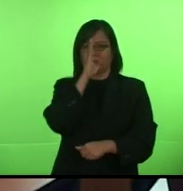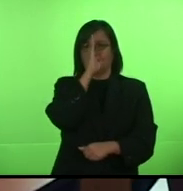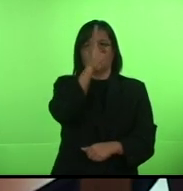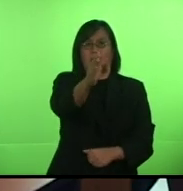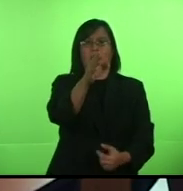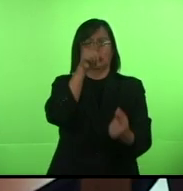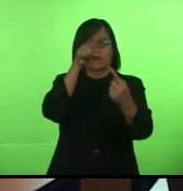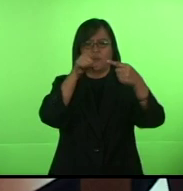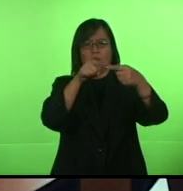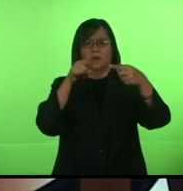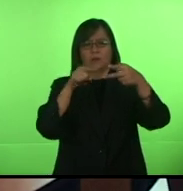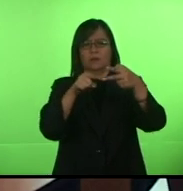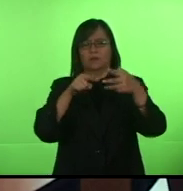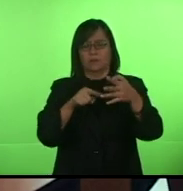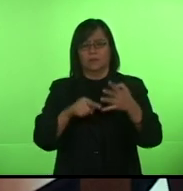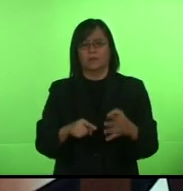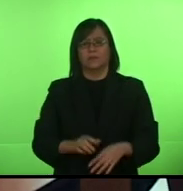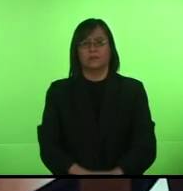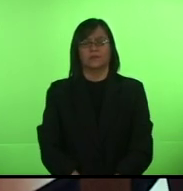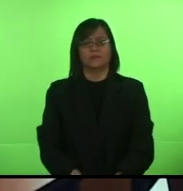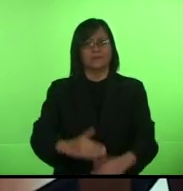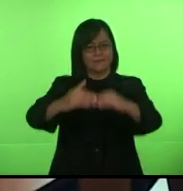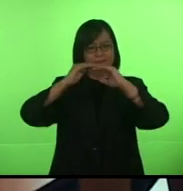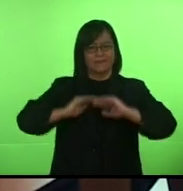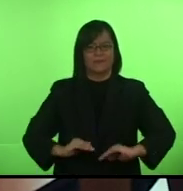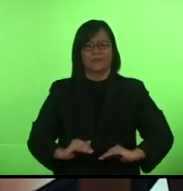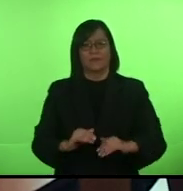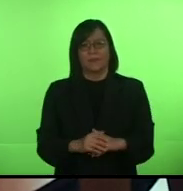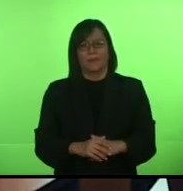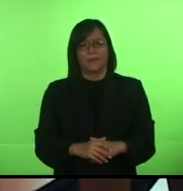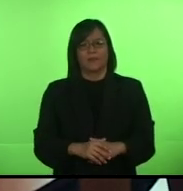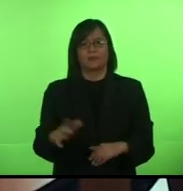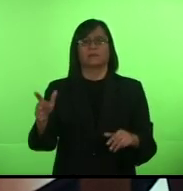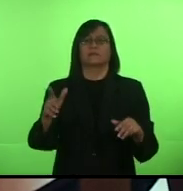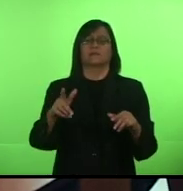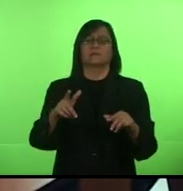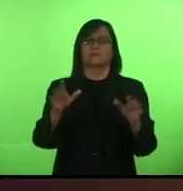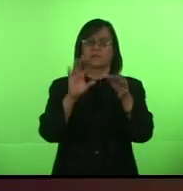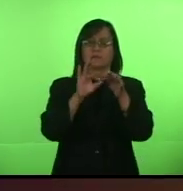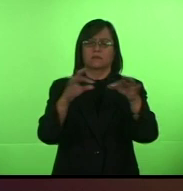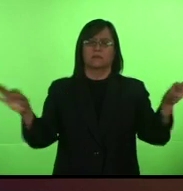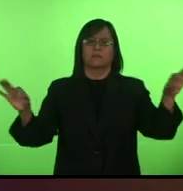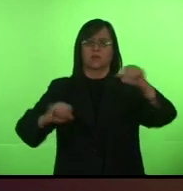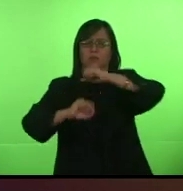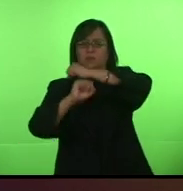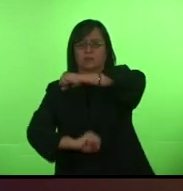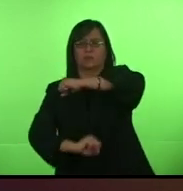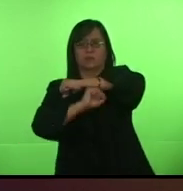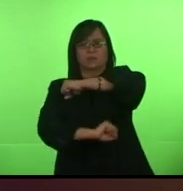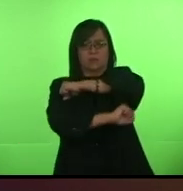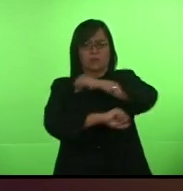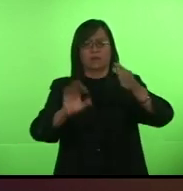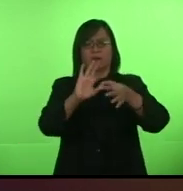point. The next one, okay, will be poor sentence structure. Okay, poor